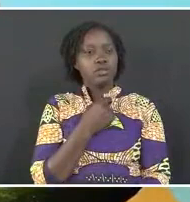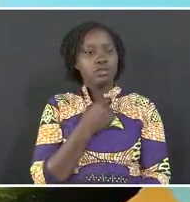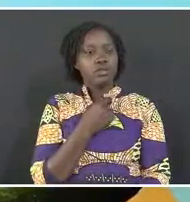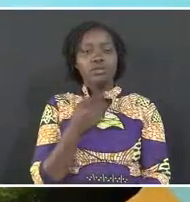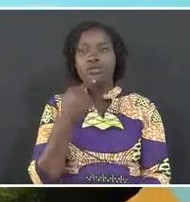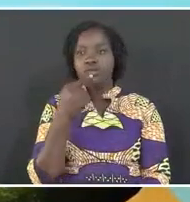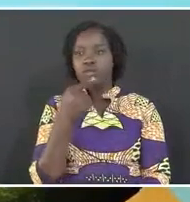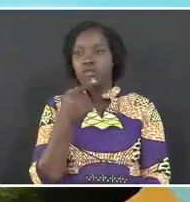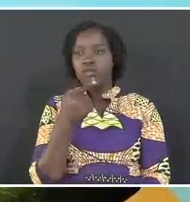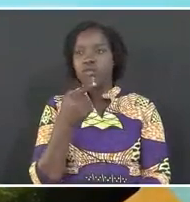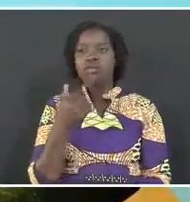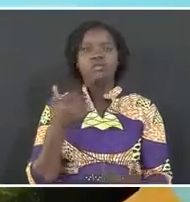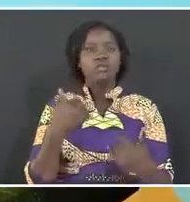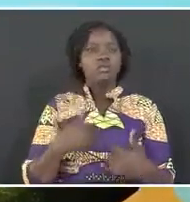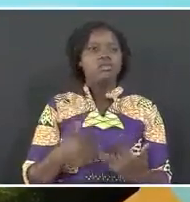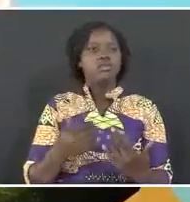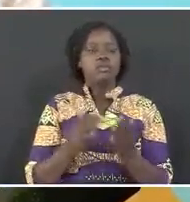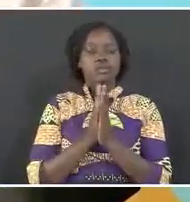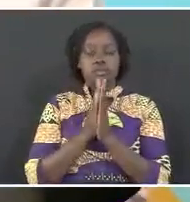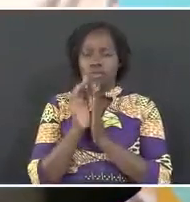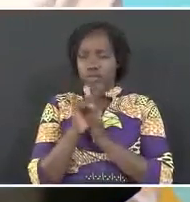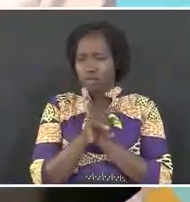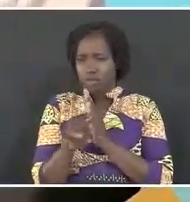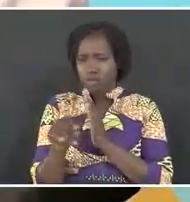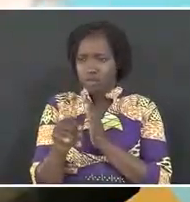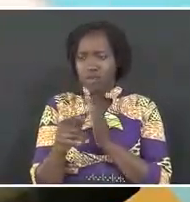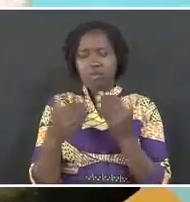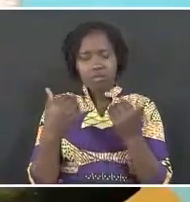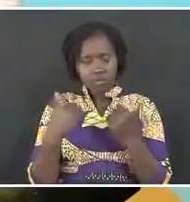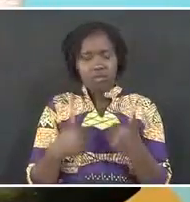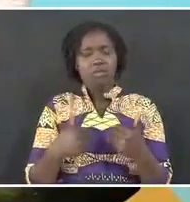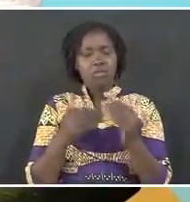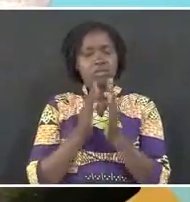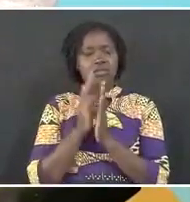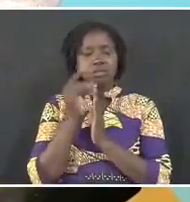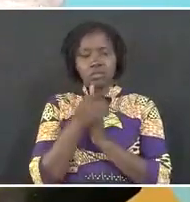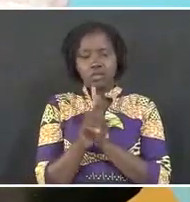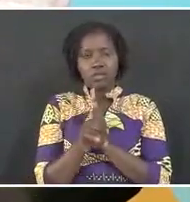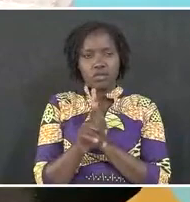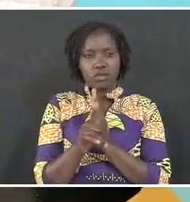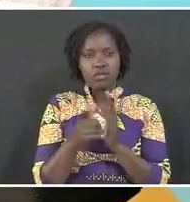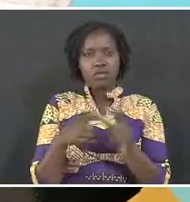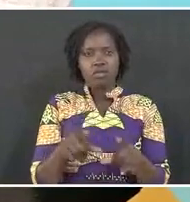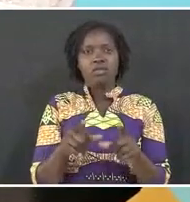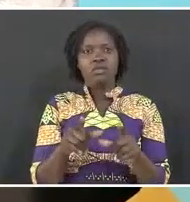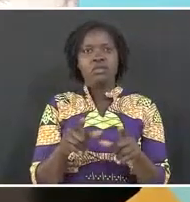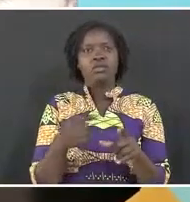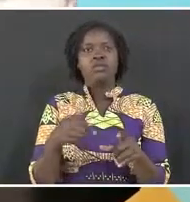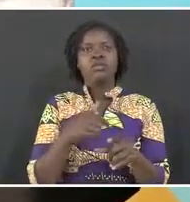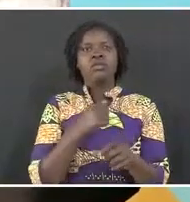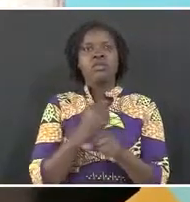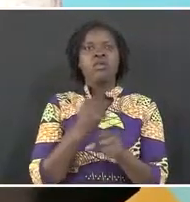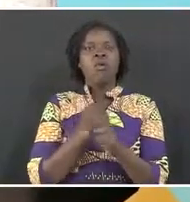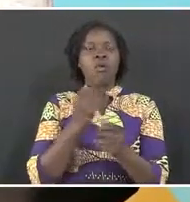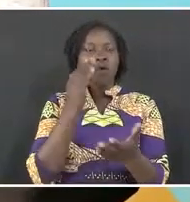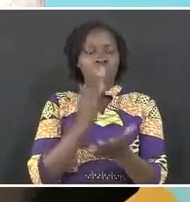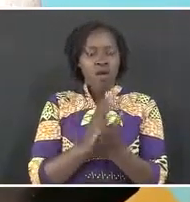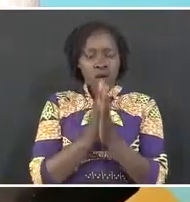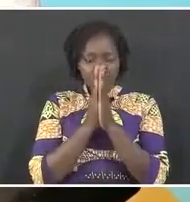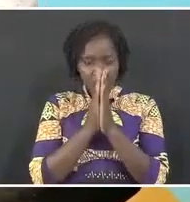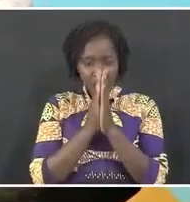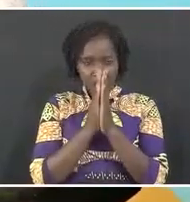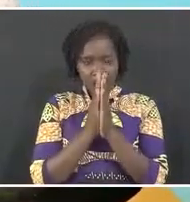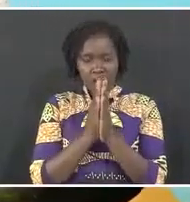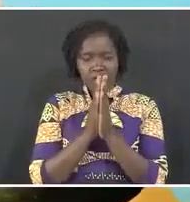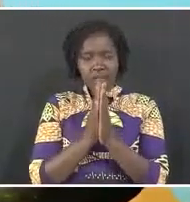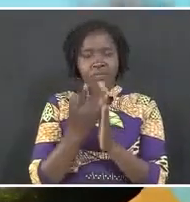we like saying, I am praying for you. I am praying for you. Let us do the actual praying. Pray